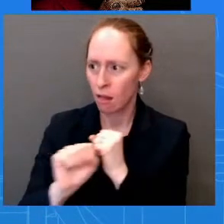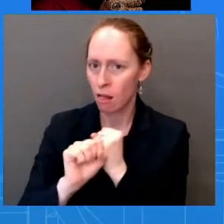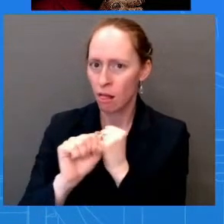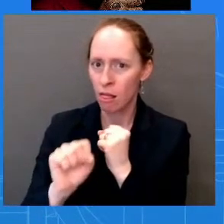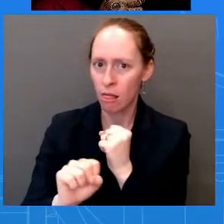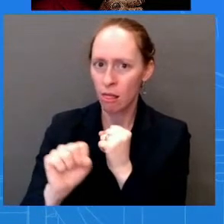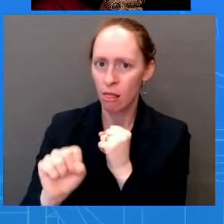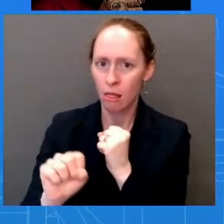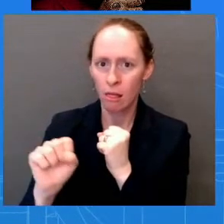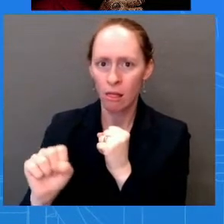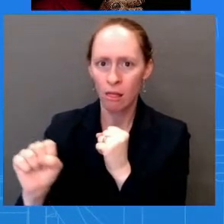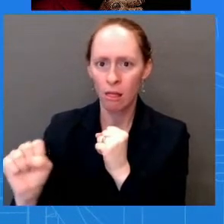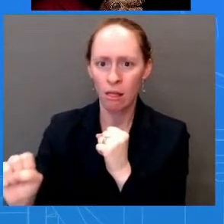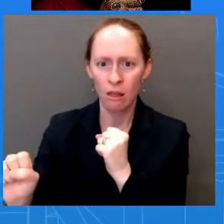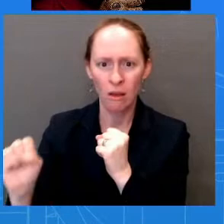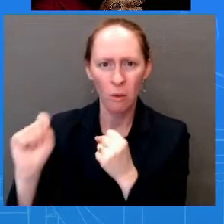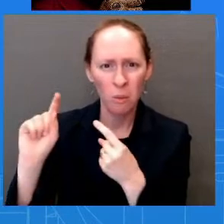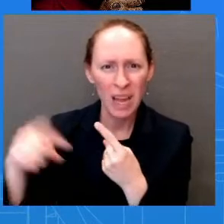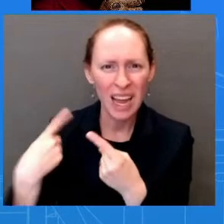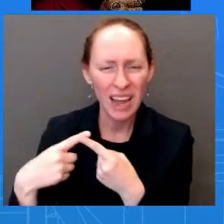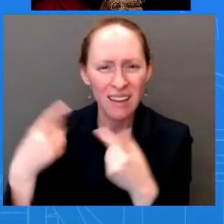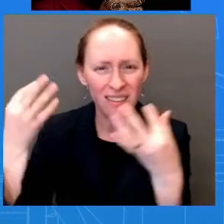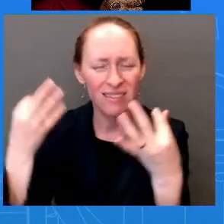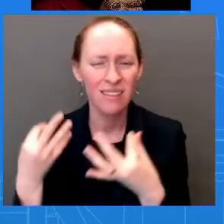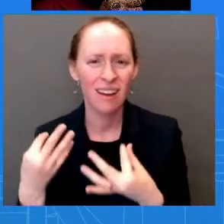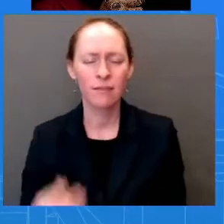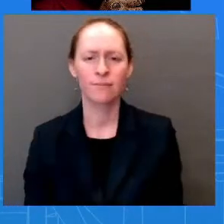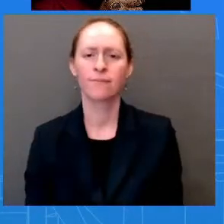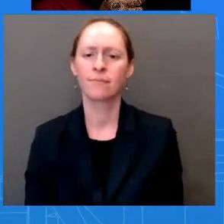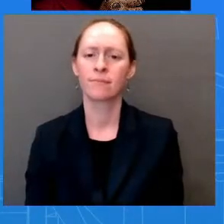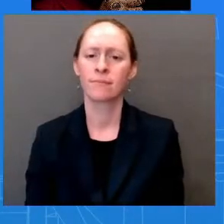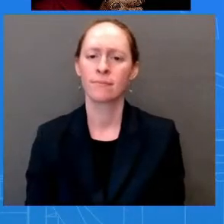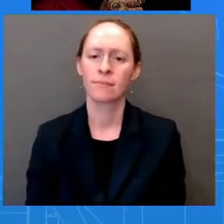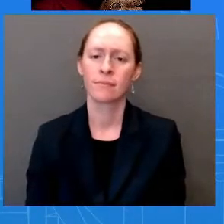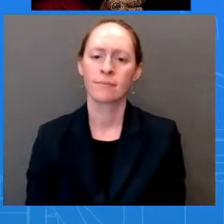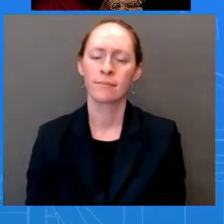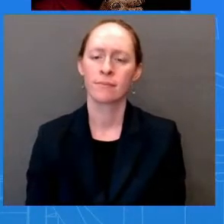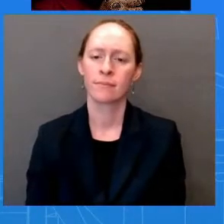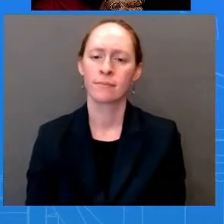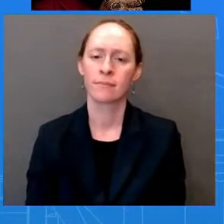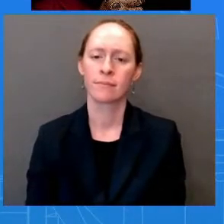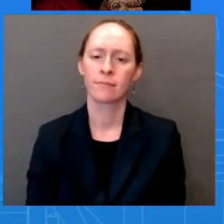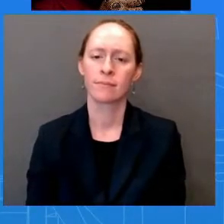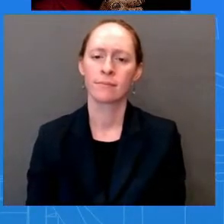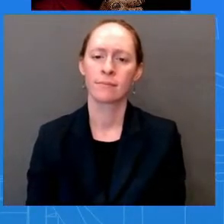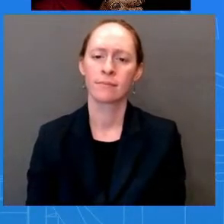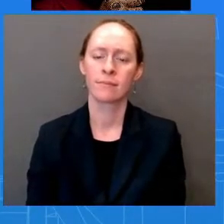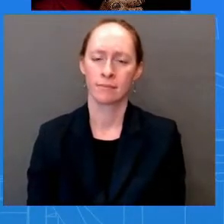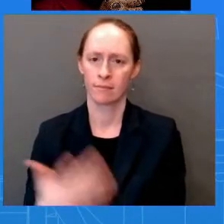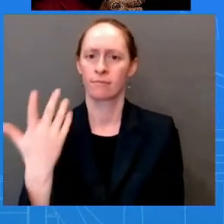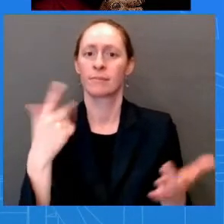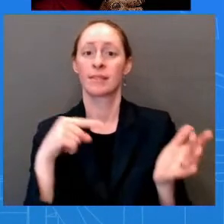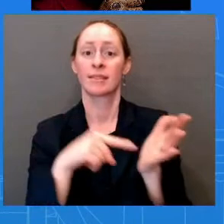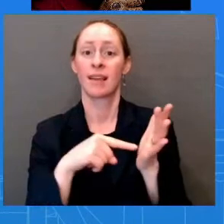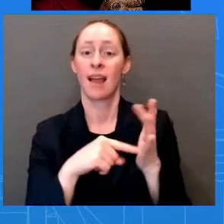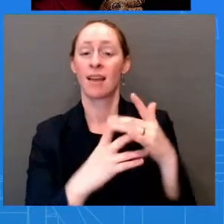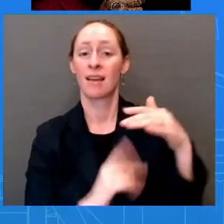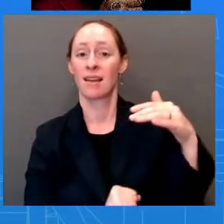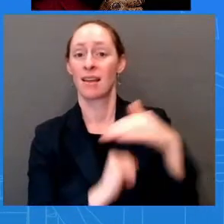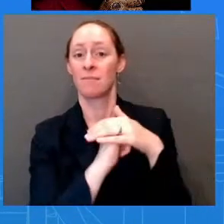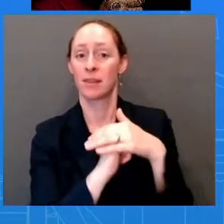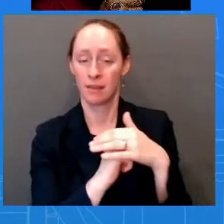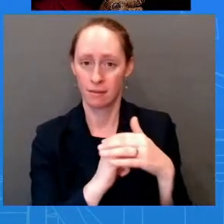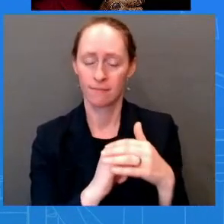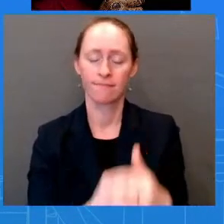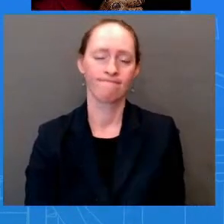legal challenges will play out? So look, on your first question about the debt ceiling, it should never, and I've said this before, it should never be a matter